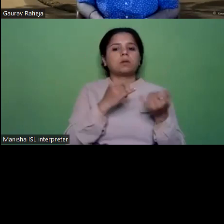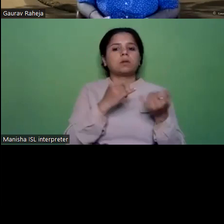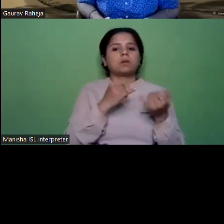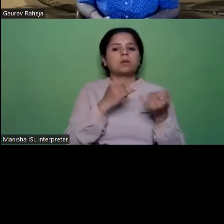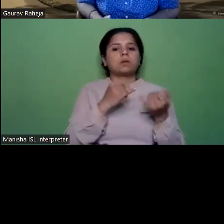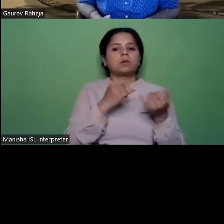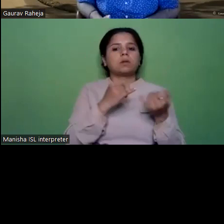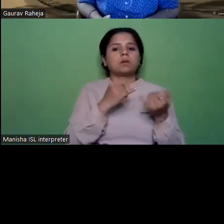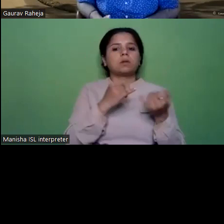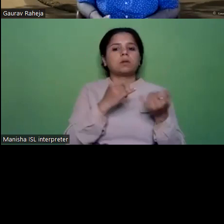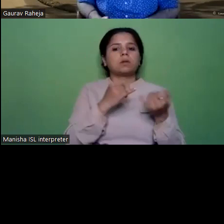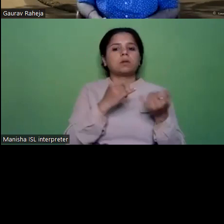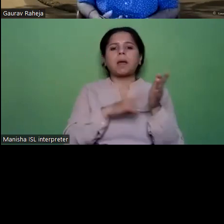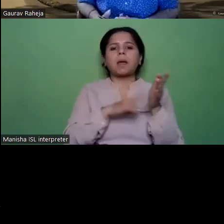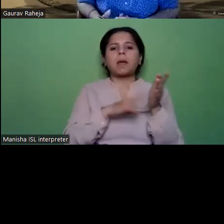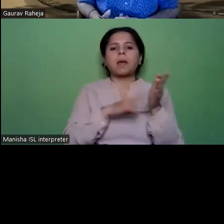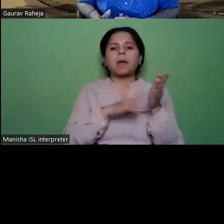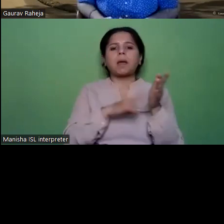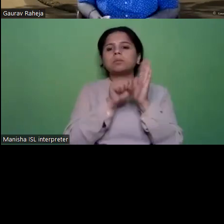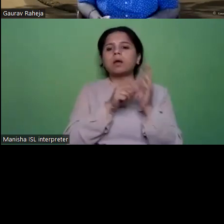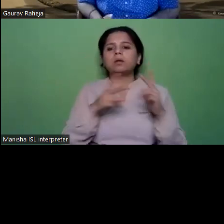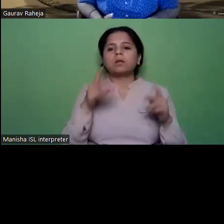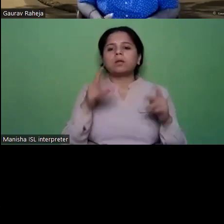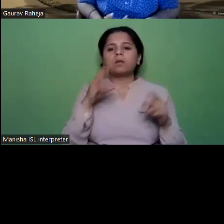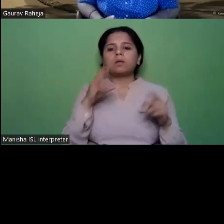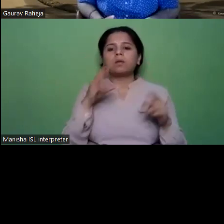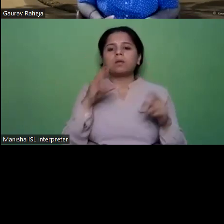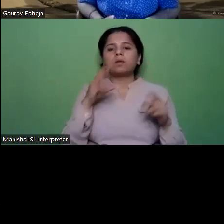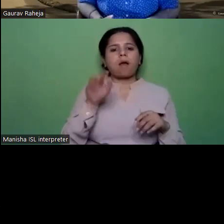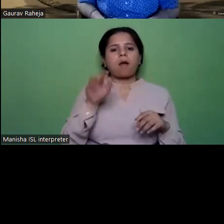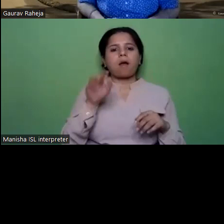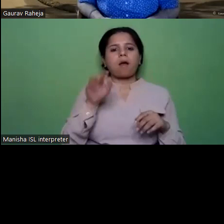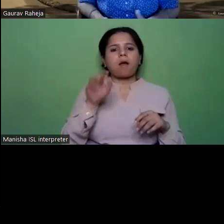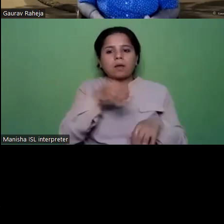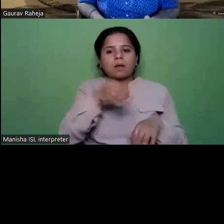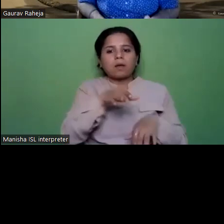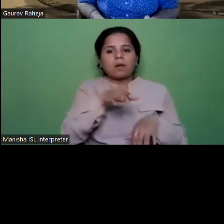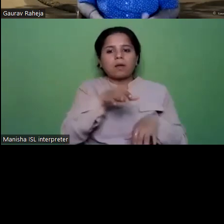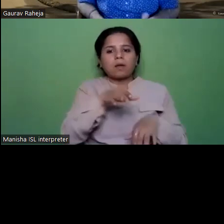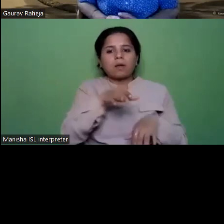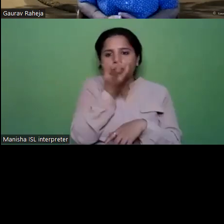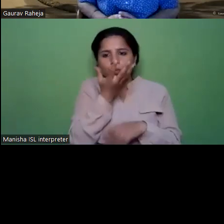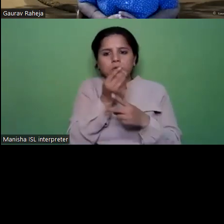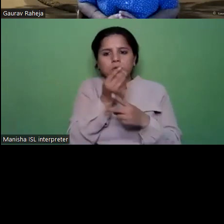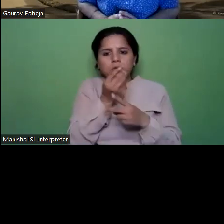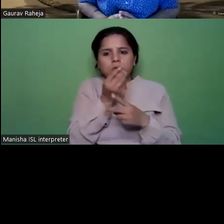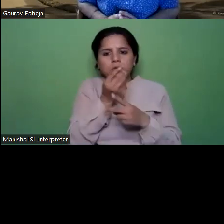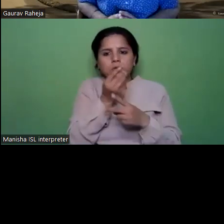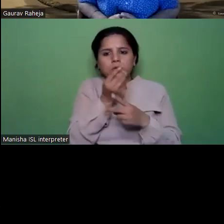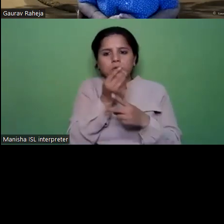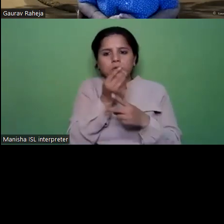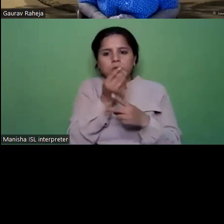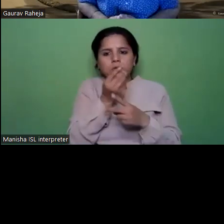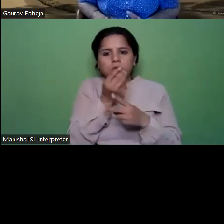was symbols. So in some stations, symbol was elephant, somewhere a fish, somewhere a flower, something like this. So even if I